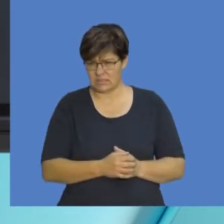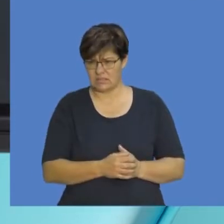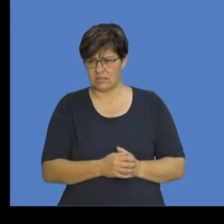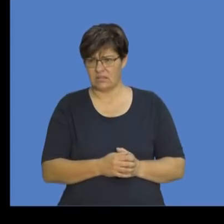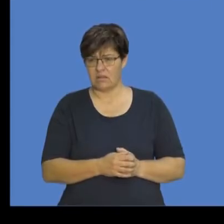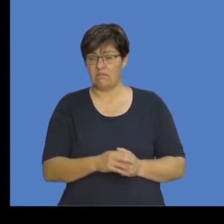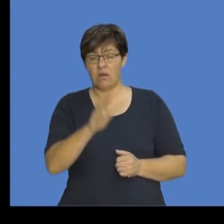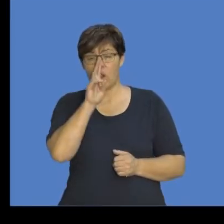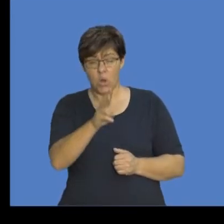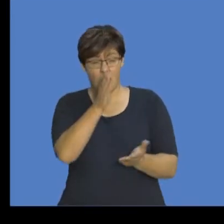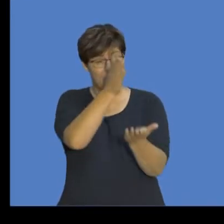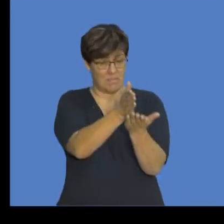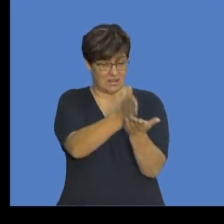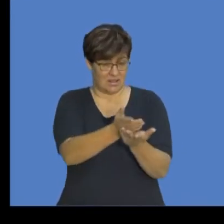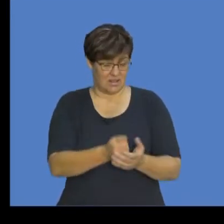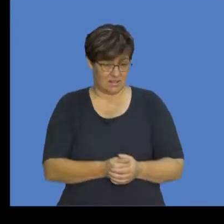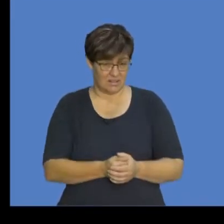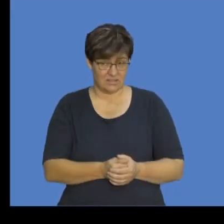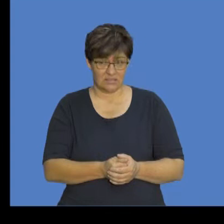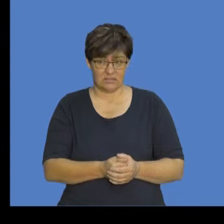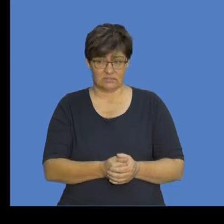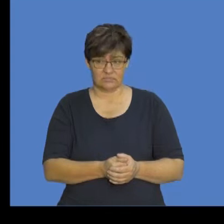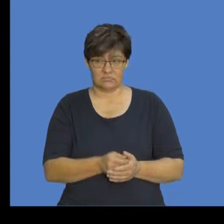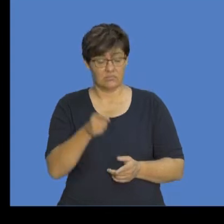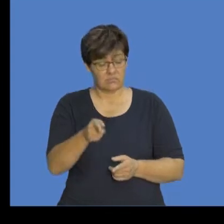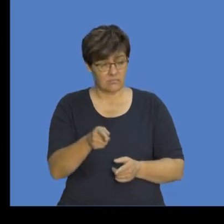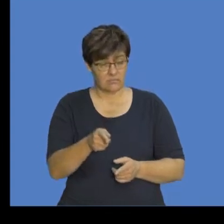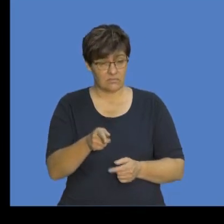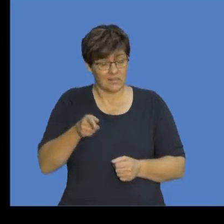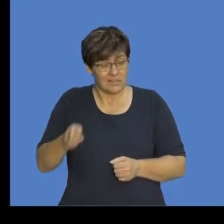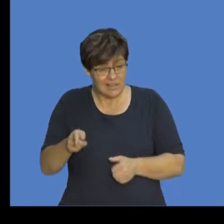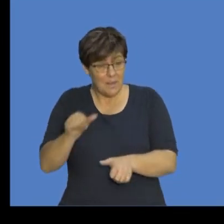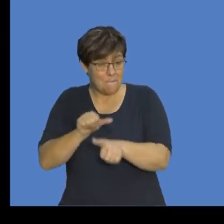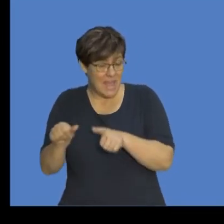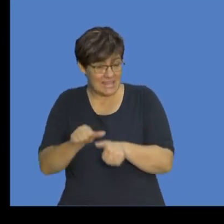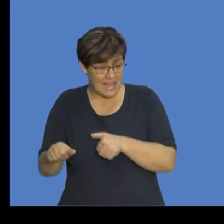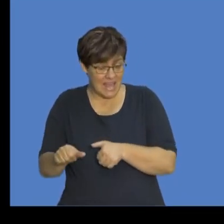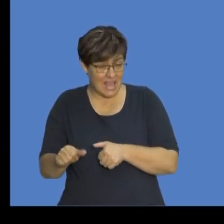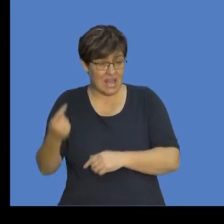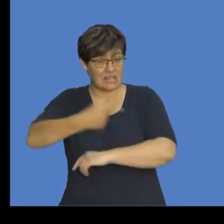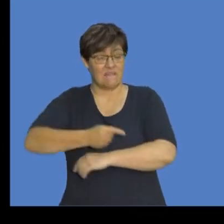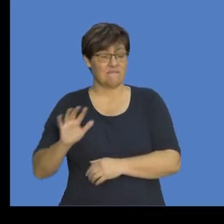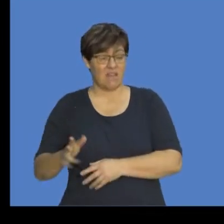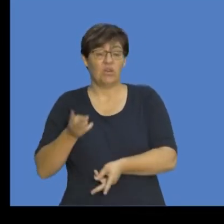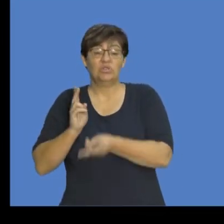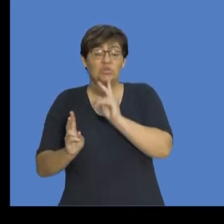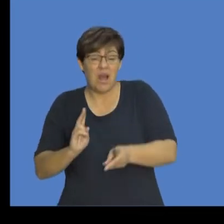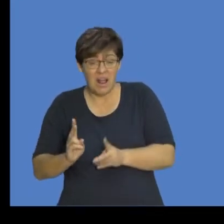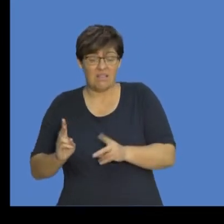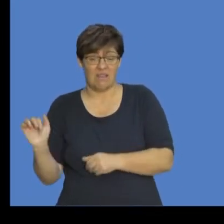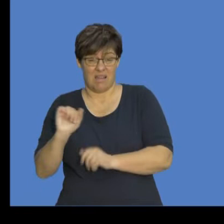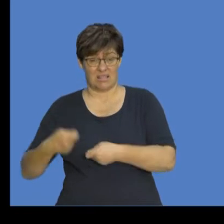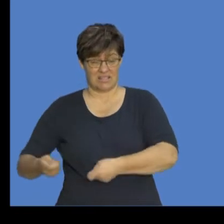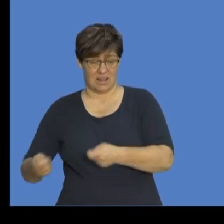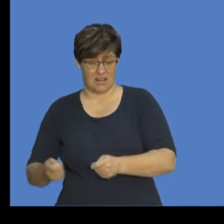And also, if you look in the middle, I mean, there was Jamie better on day actually 5, sold 12